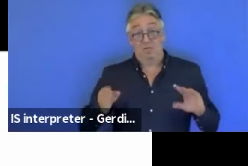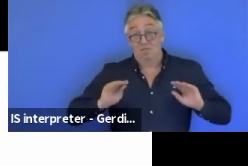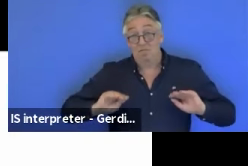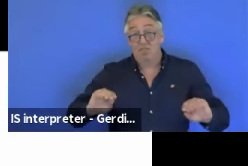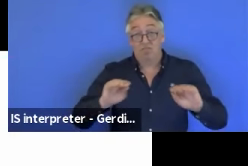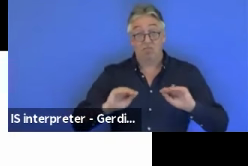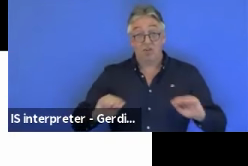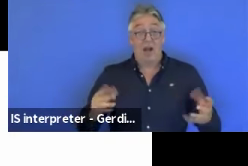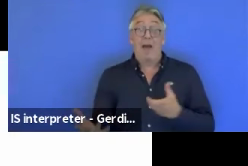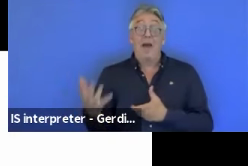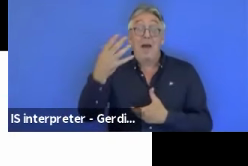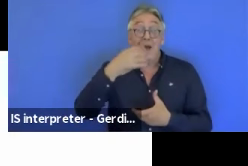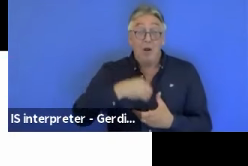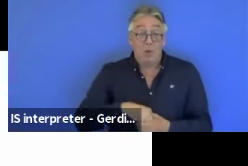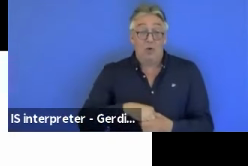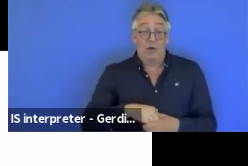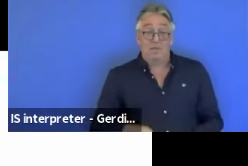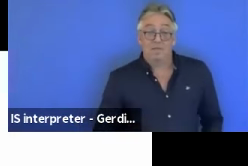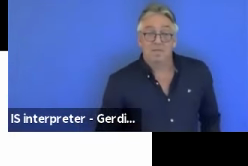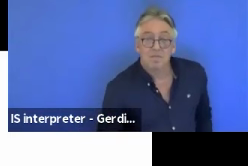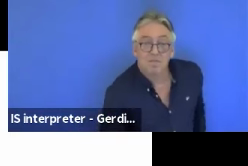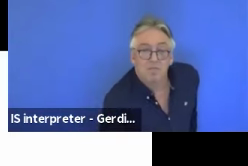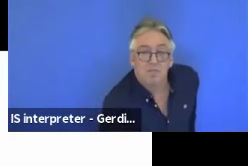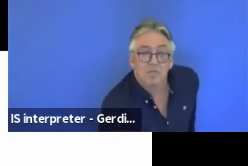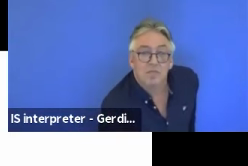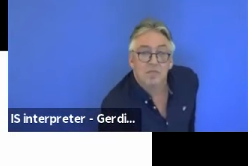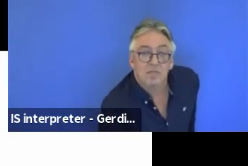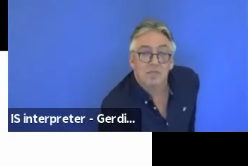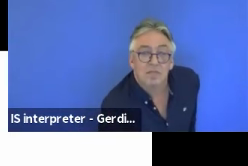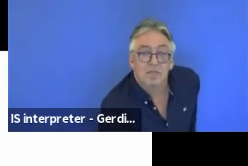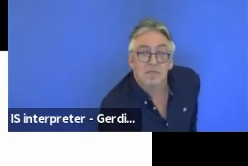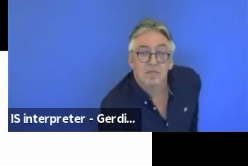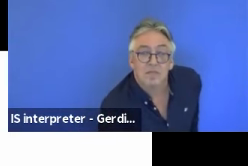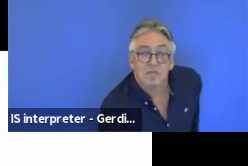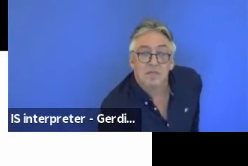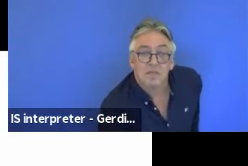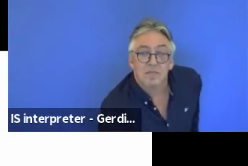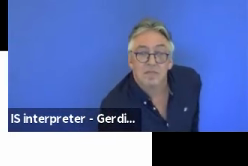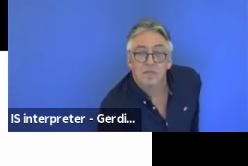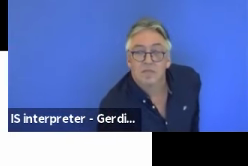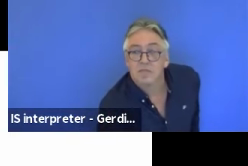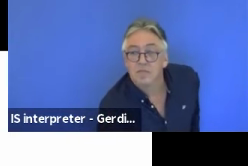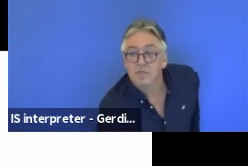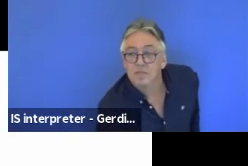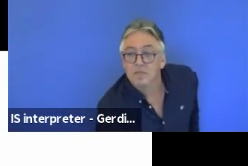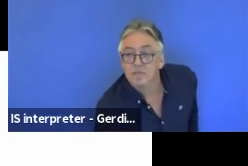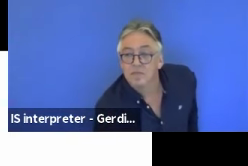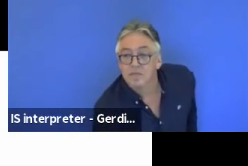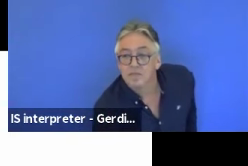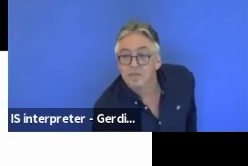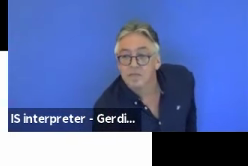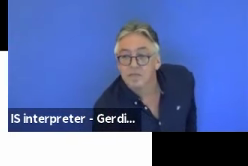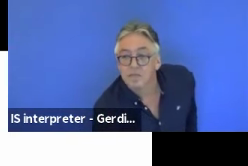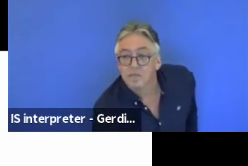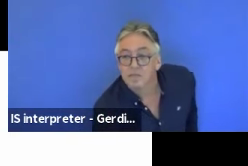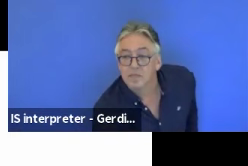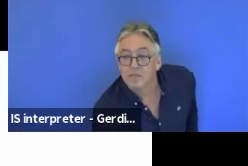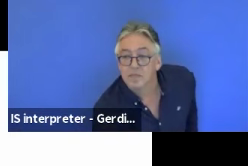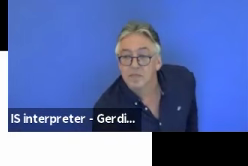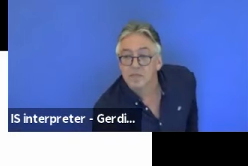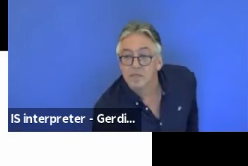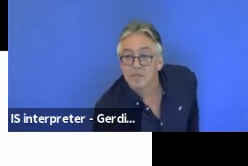our environment, and each section of the pyramid depends on the inclusivity of the other. A